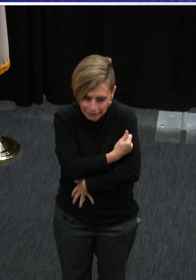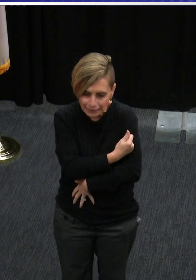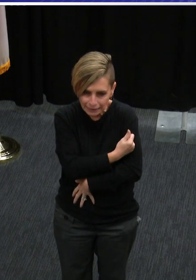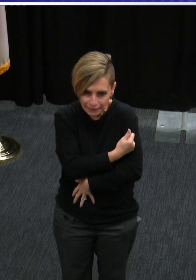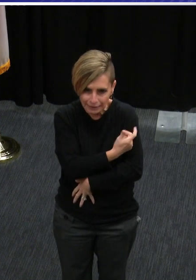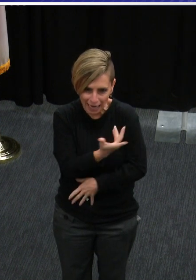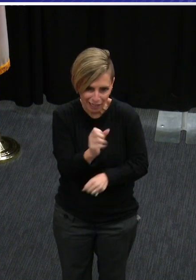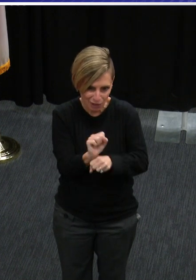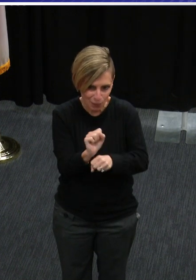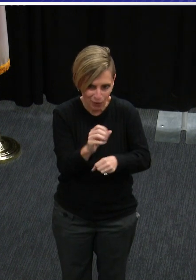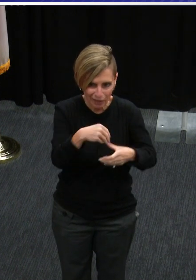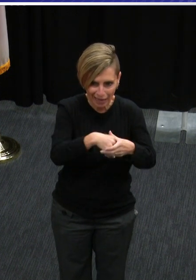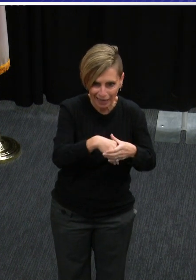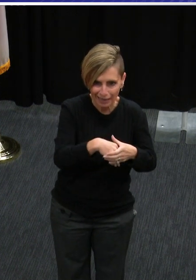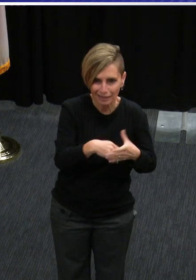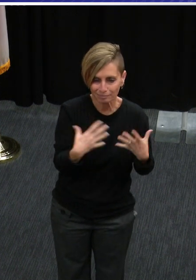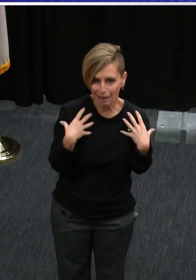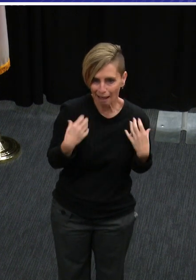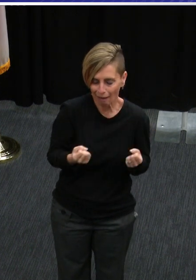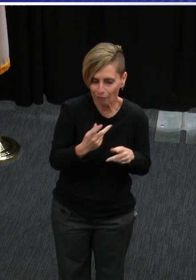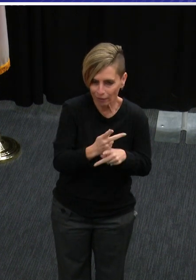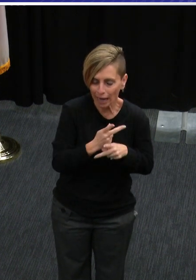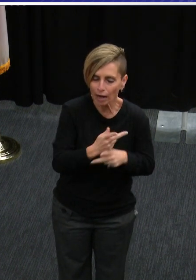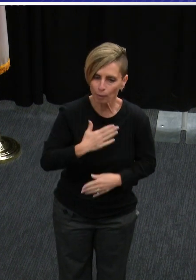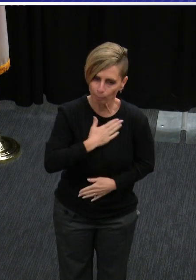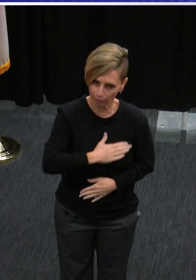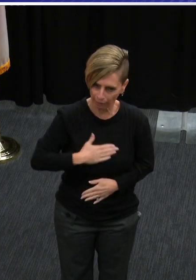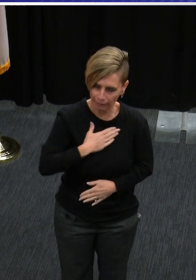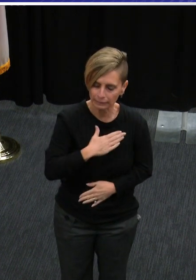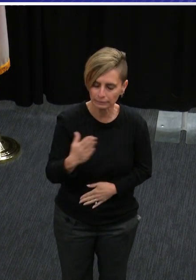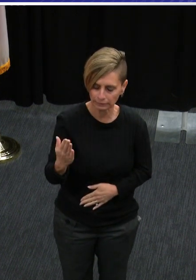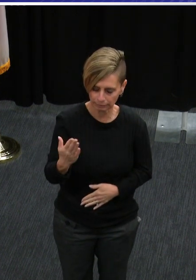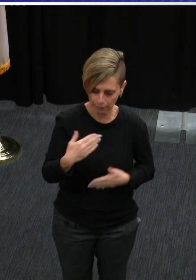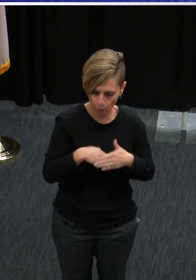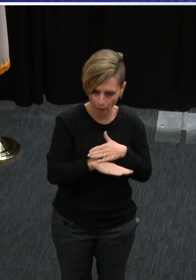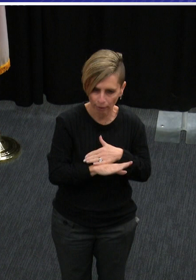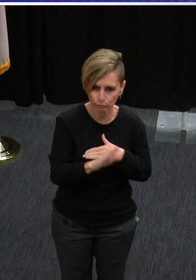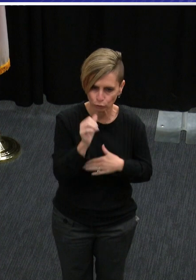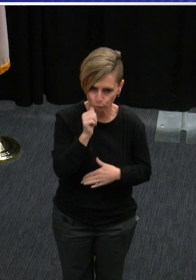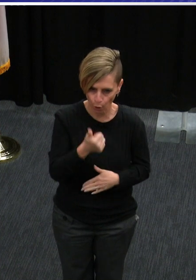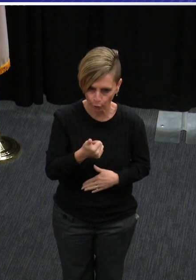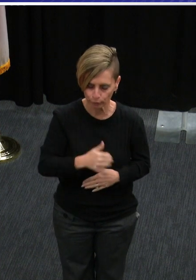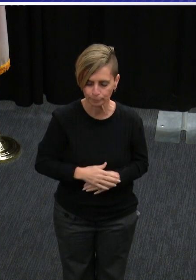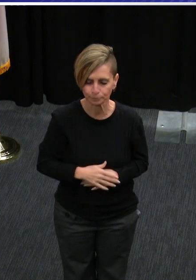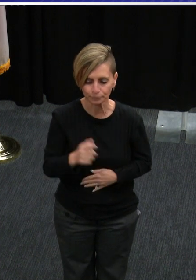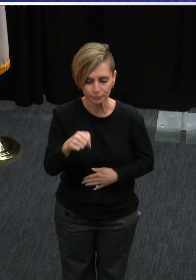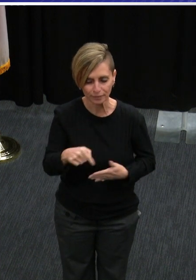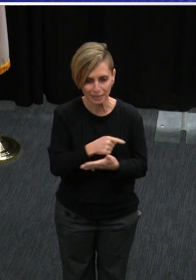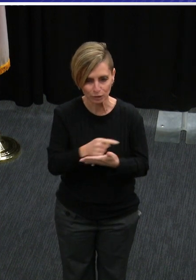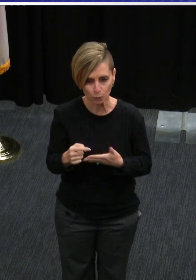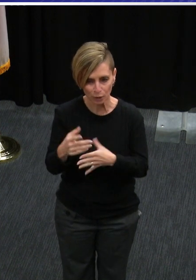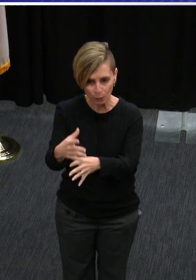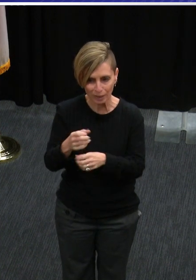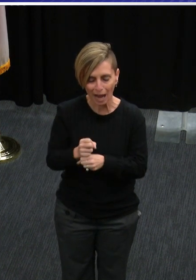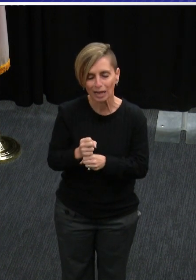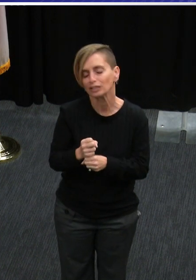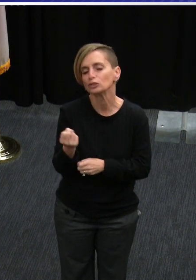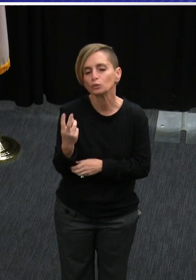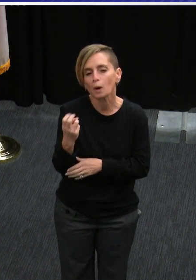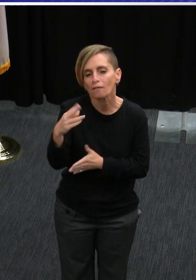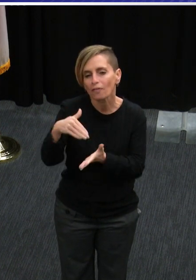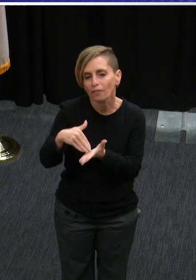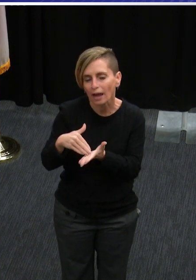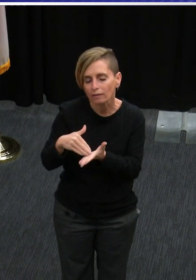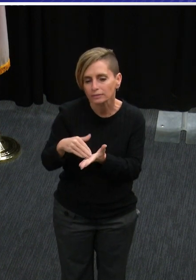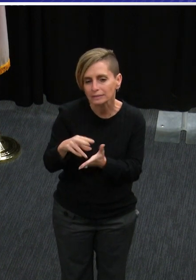out. This week, we received an additional 12,000 plus doses of the Pfizer vaccine